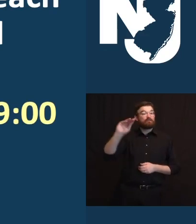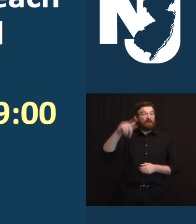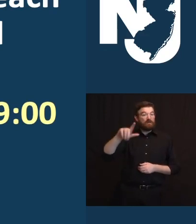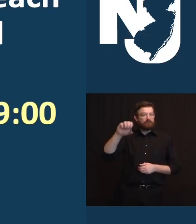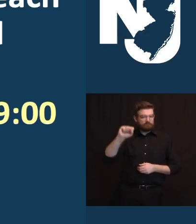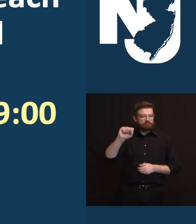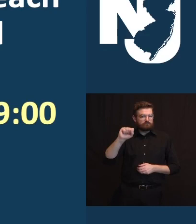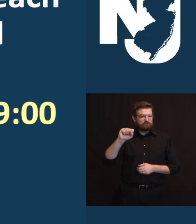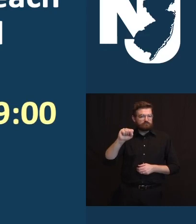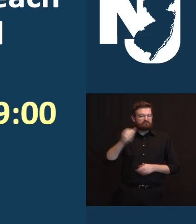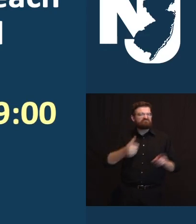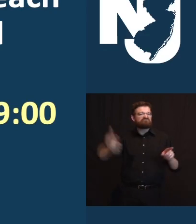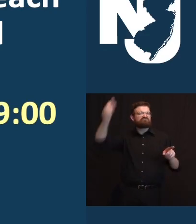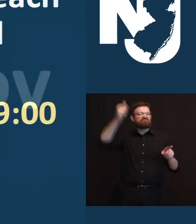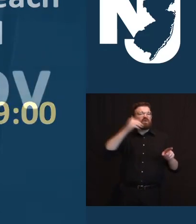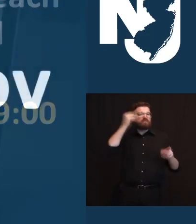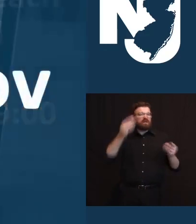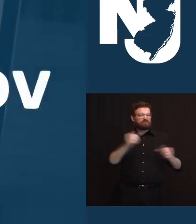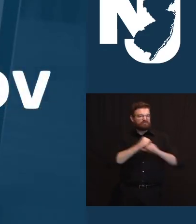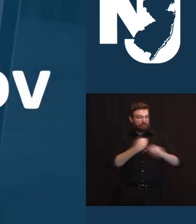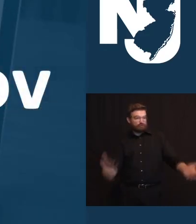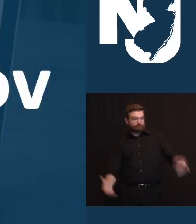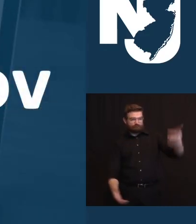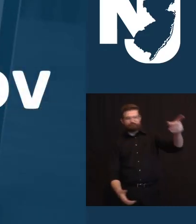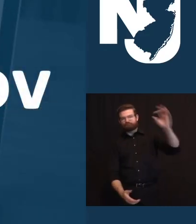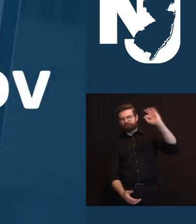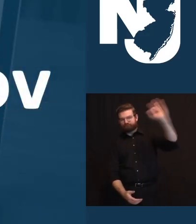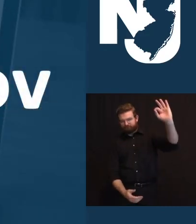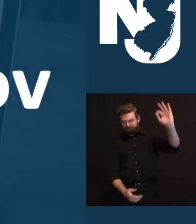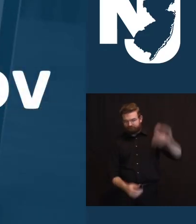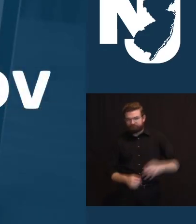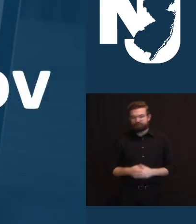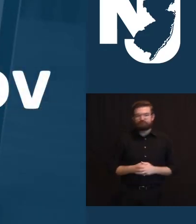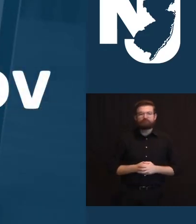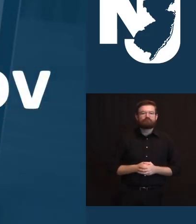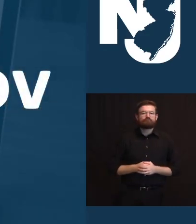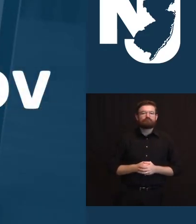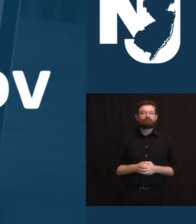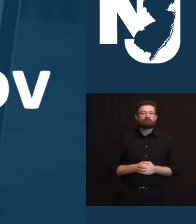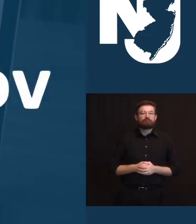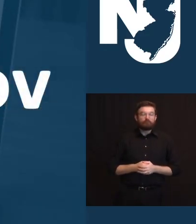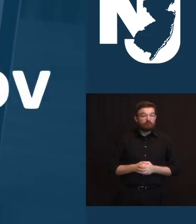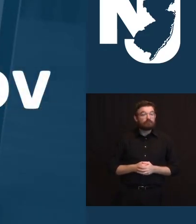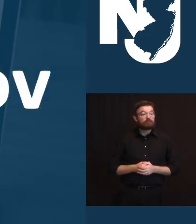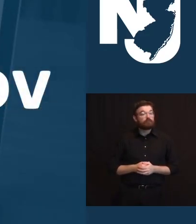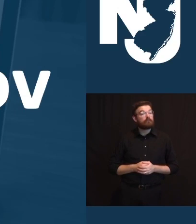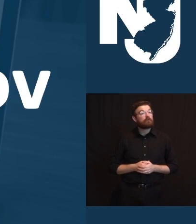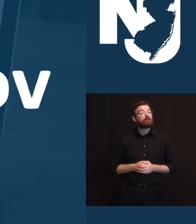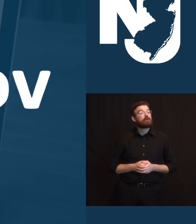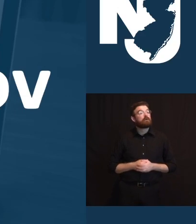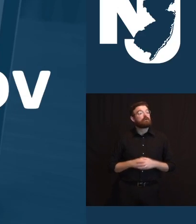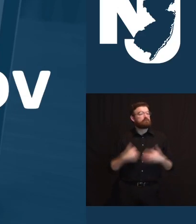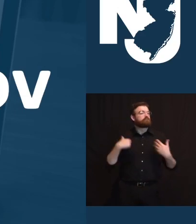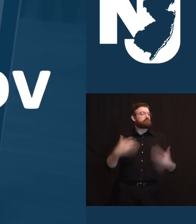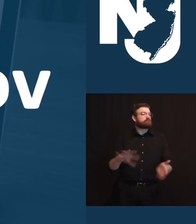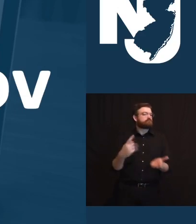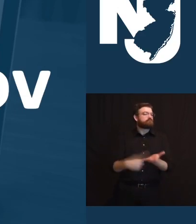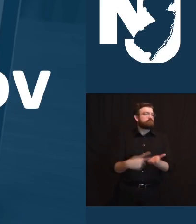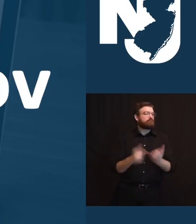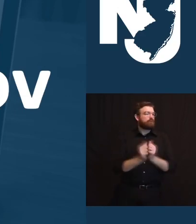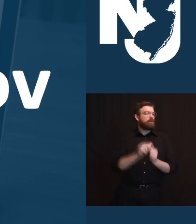Jared. Next up, I had the opportunity to speak with Federal Veterans Affairs Secretary Robert Wilkie on Wednesday evening right after he